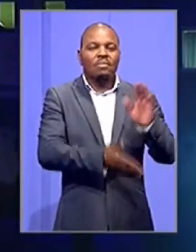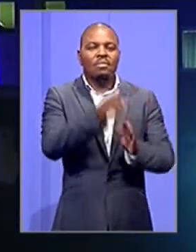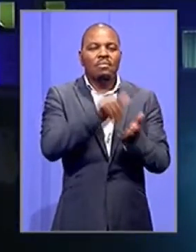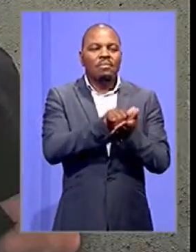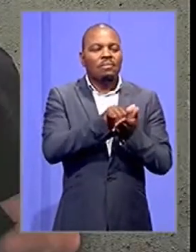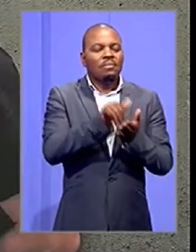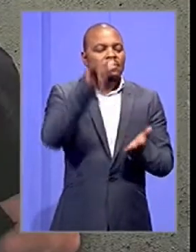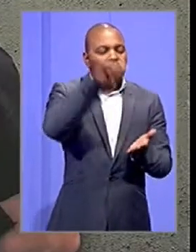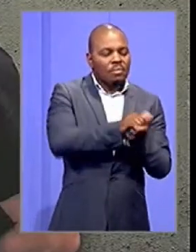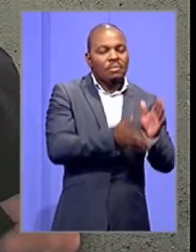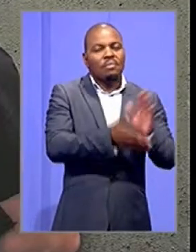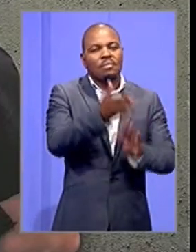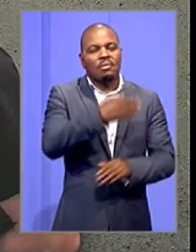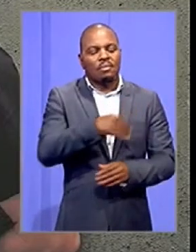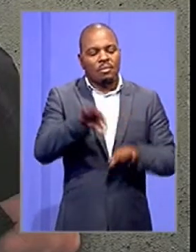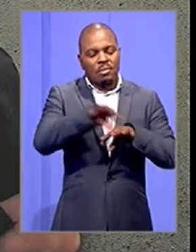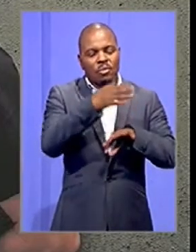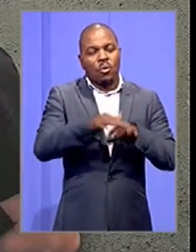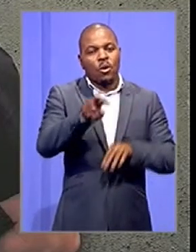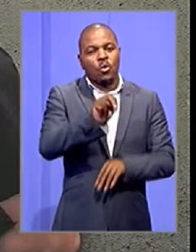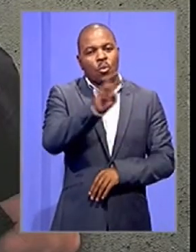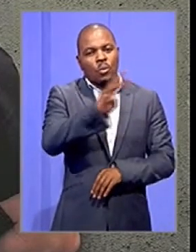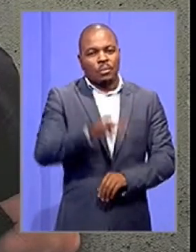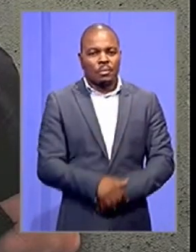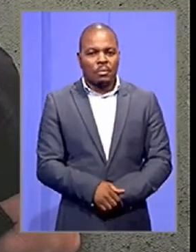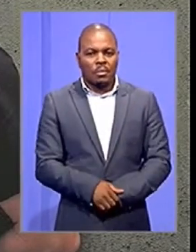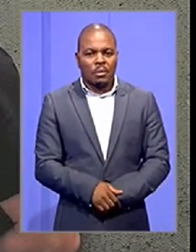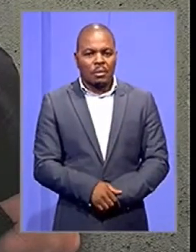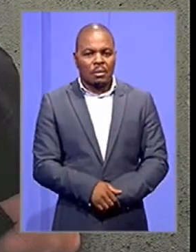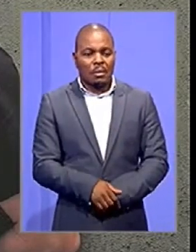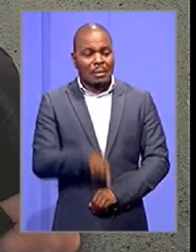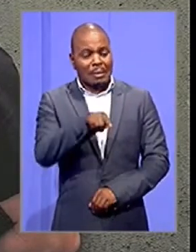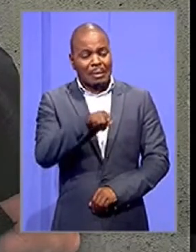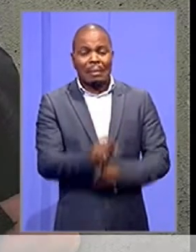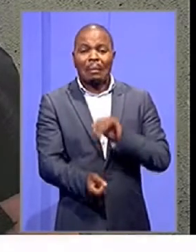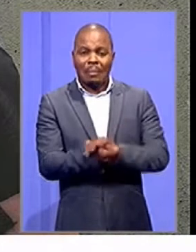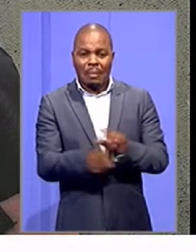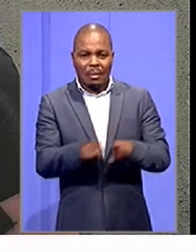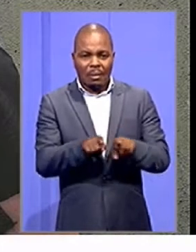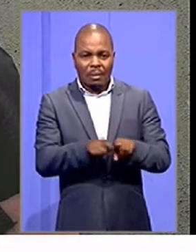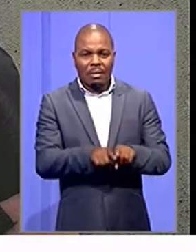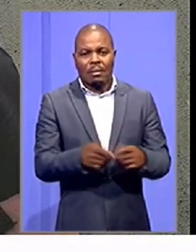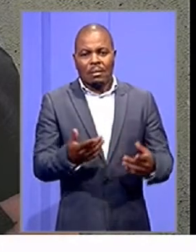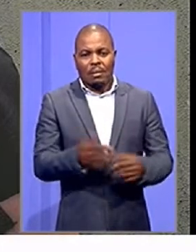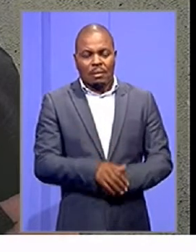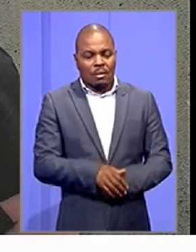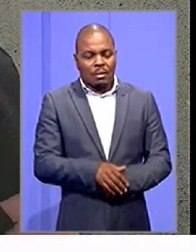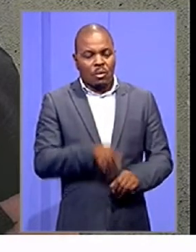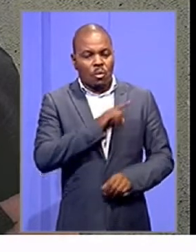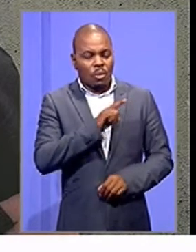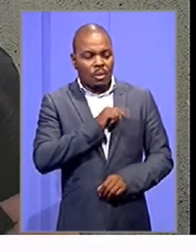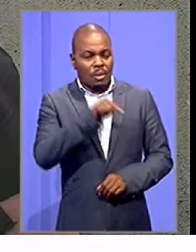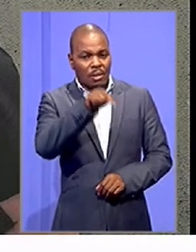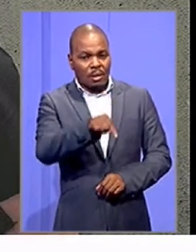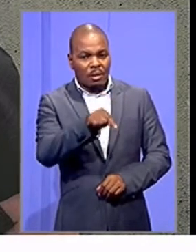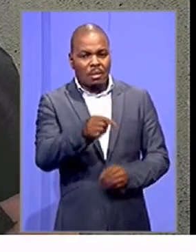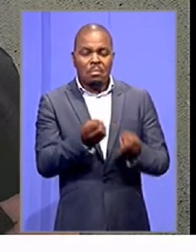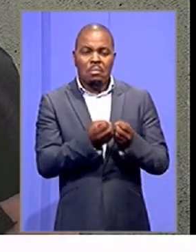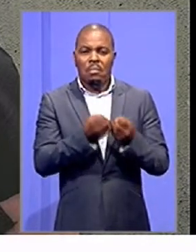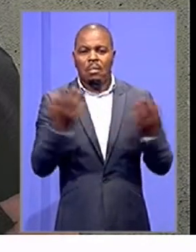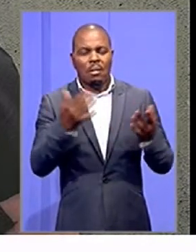Northwest. No, look, incidents like these are not uncommon on military bases, especially not in an environment where there is a lot